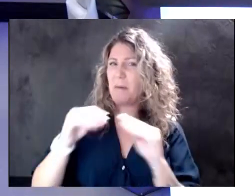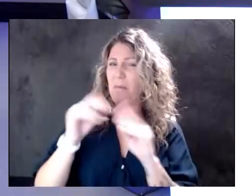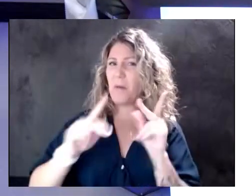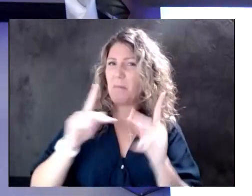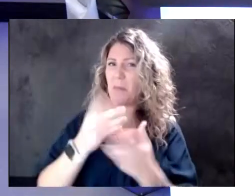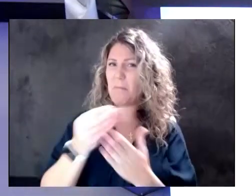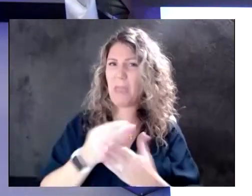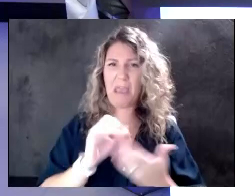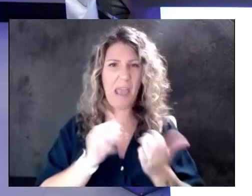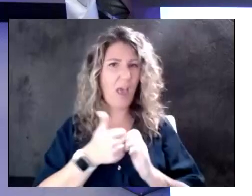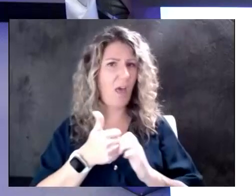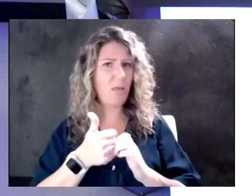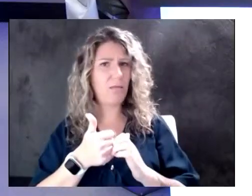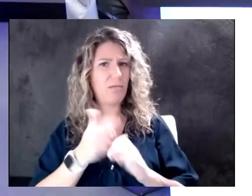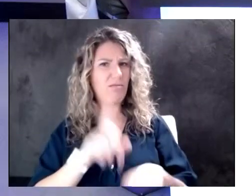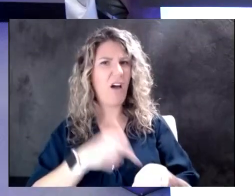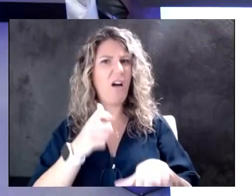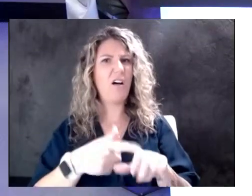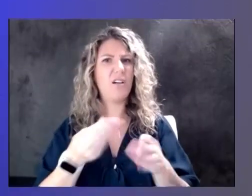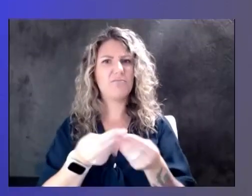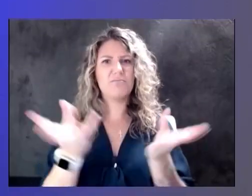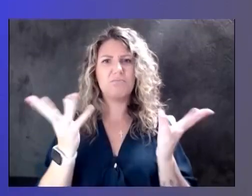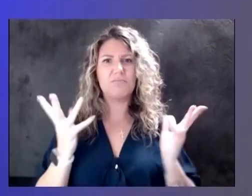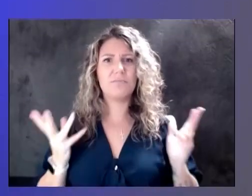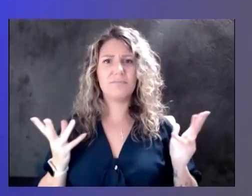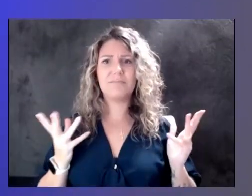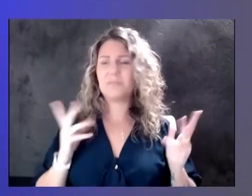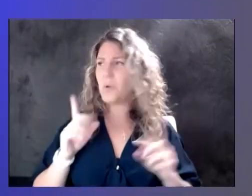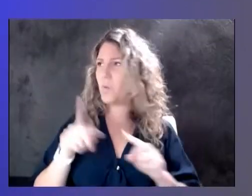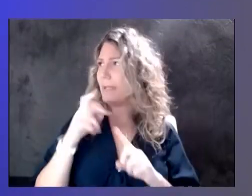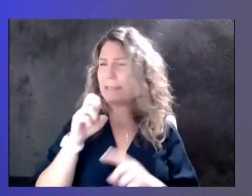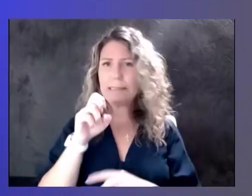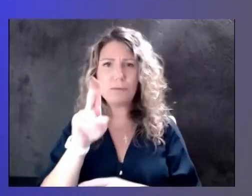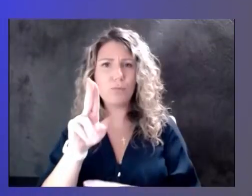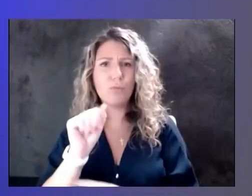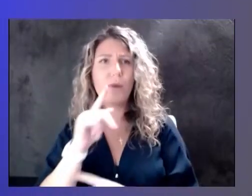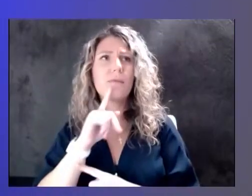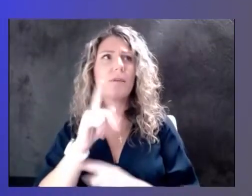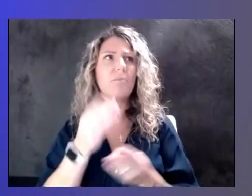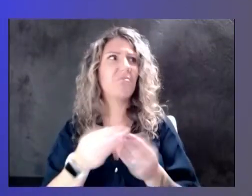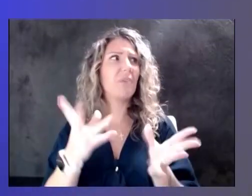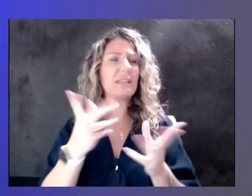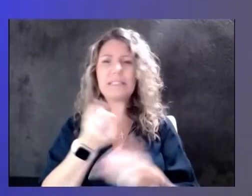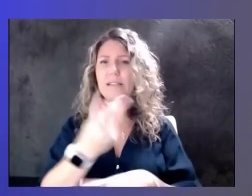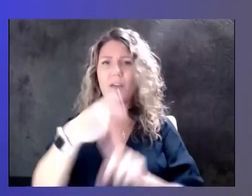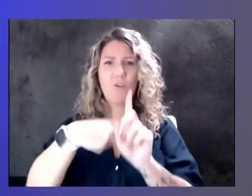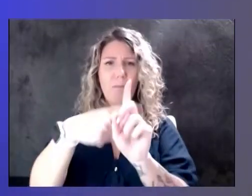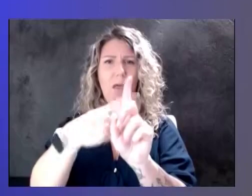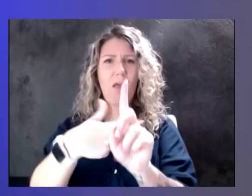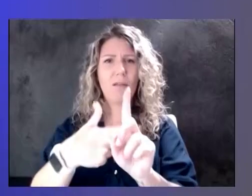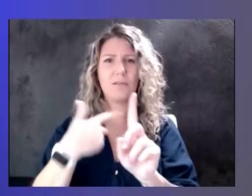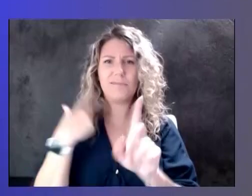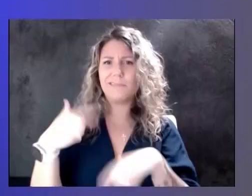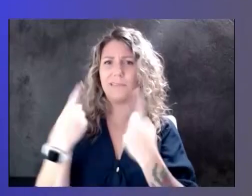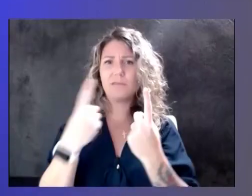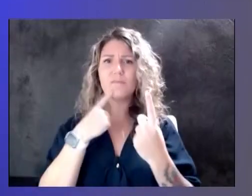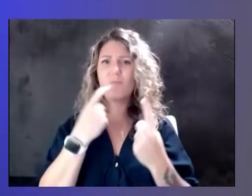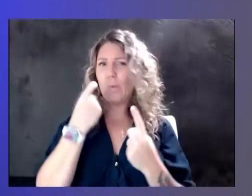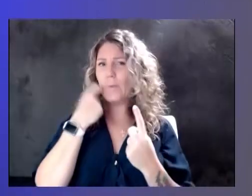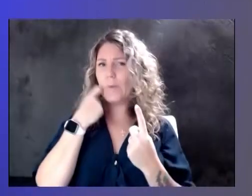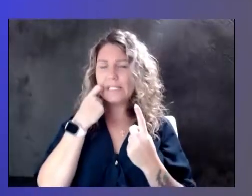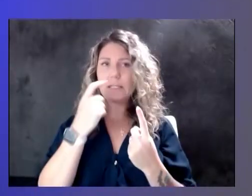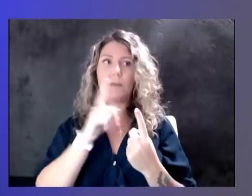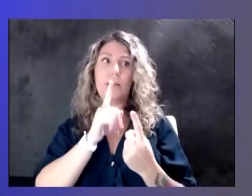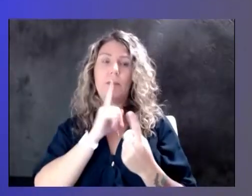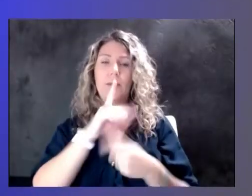How long have we been able to buy these? Oh gosh, when did these get EUA? I mean, they've been out for several months. I think they've only recently been really available. So I think it's